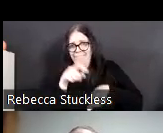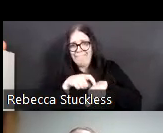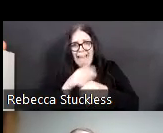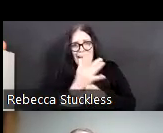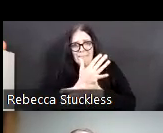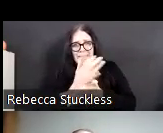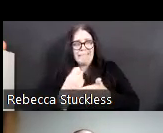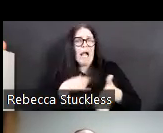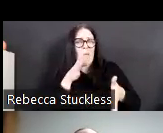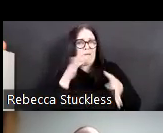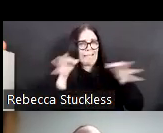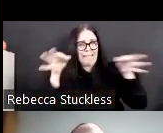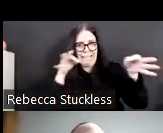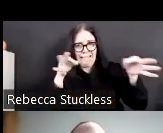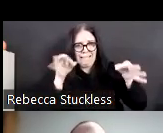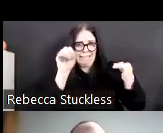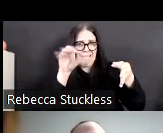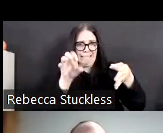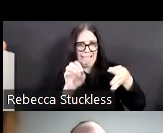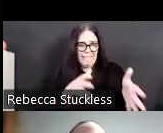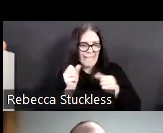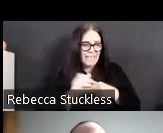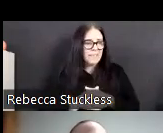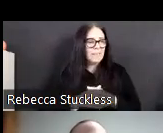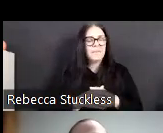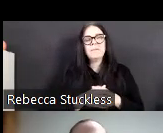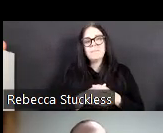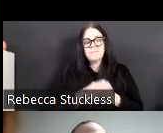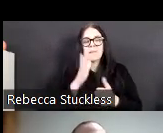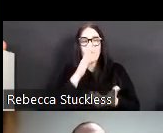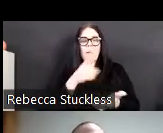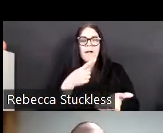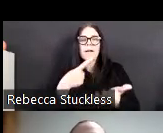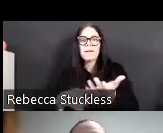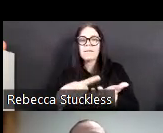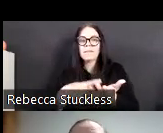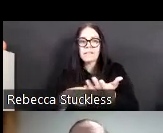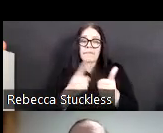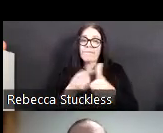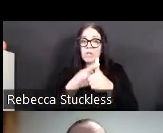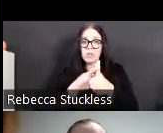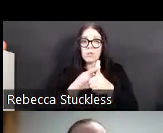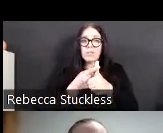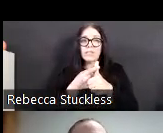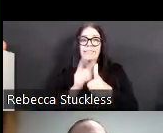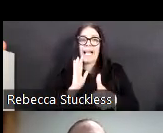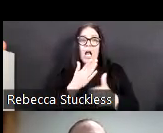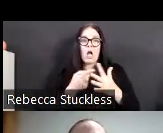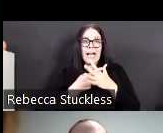of time. So I'll talk first a little bit about our initial